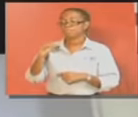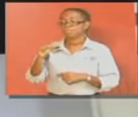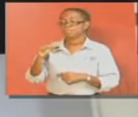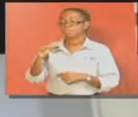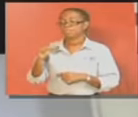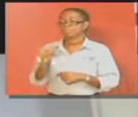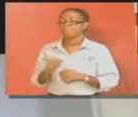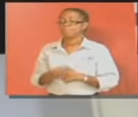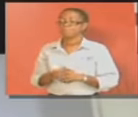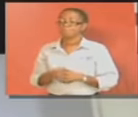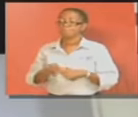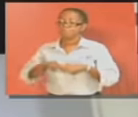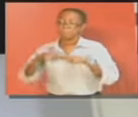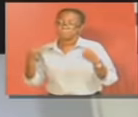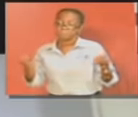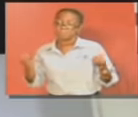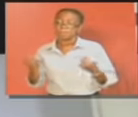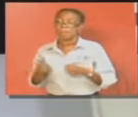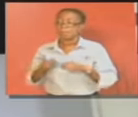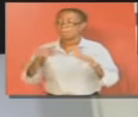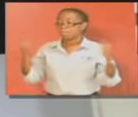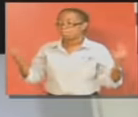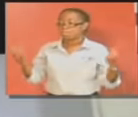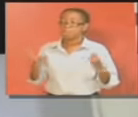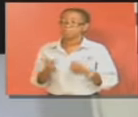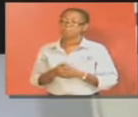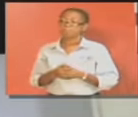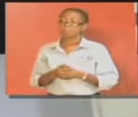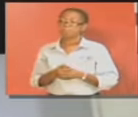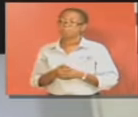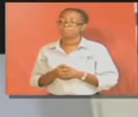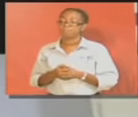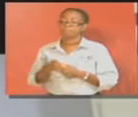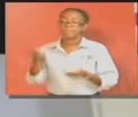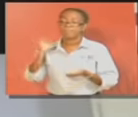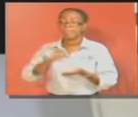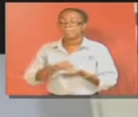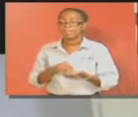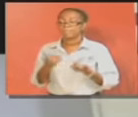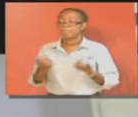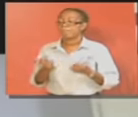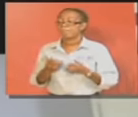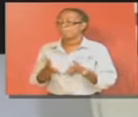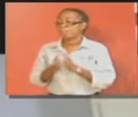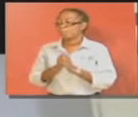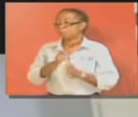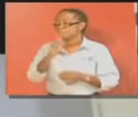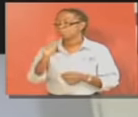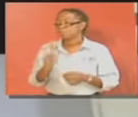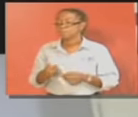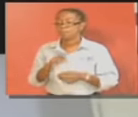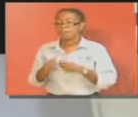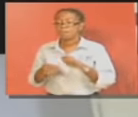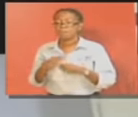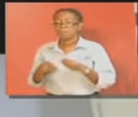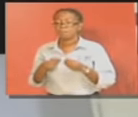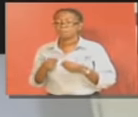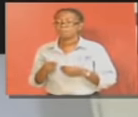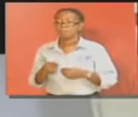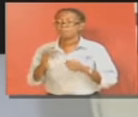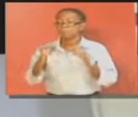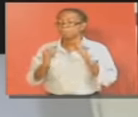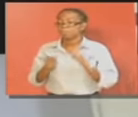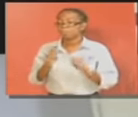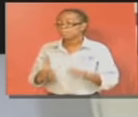Hi, good morning again. I just want to get an update on the rapid antigen test kits that we would have received. I believe it was